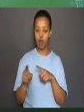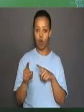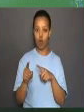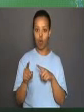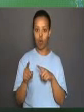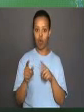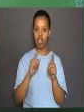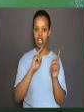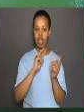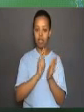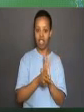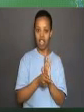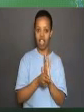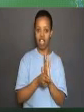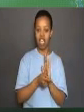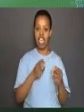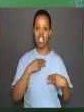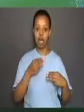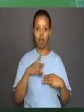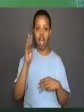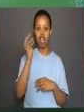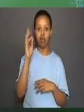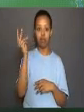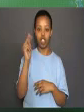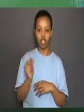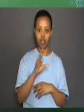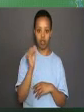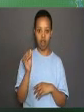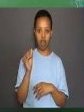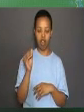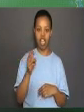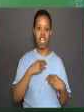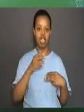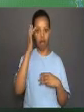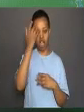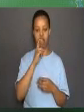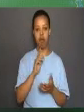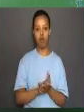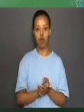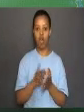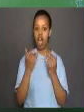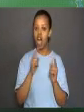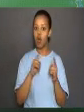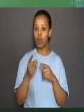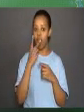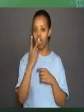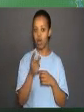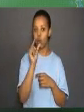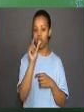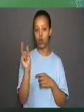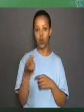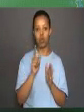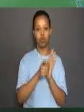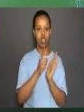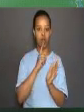diseases like pneumonia and tuberculosis. Now that we have looked at some